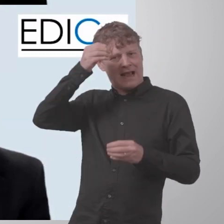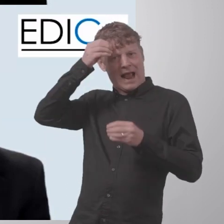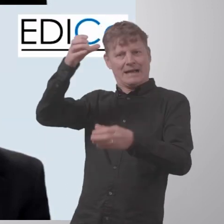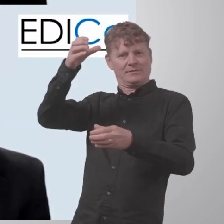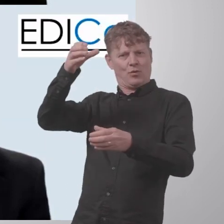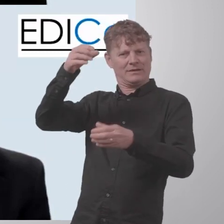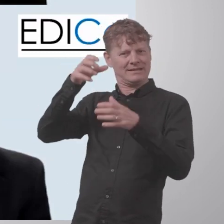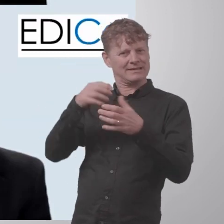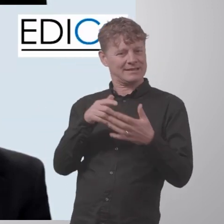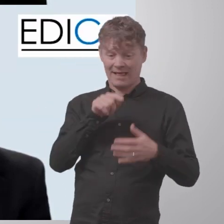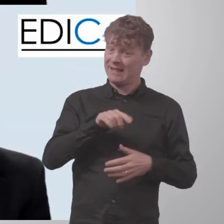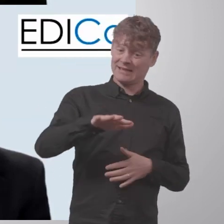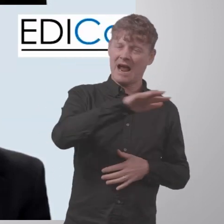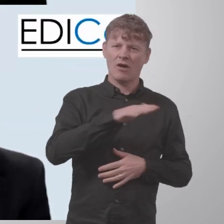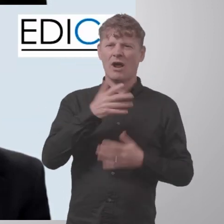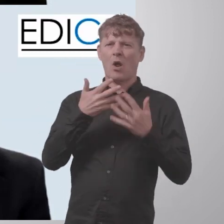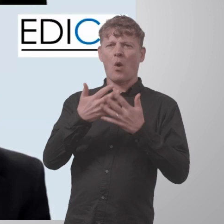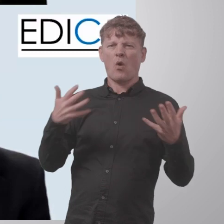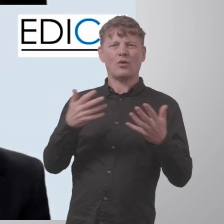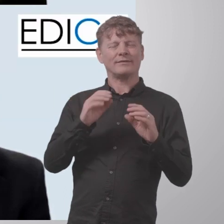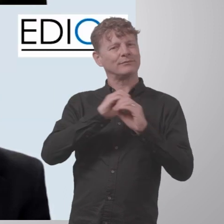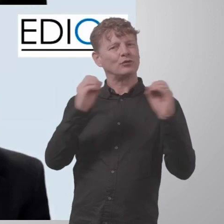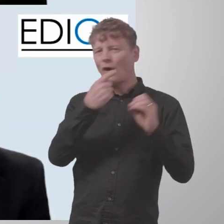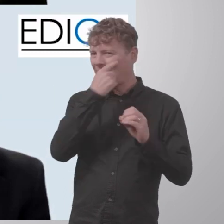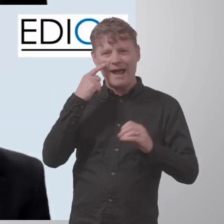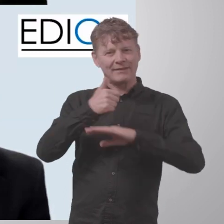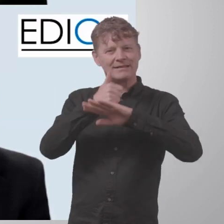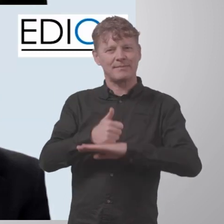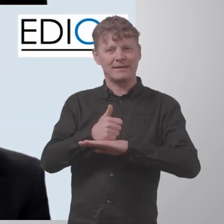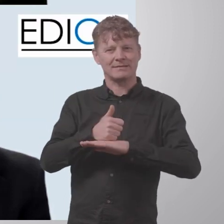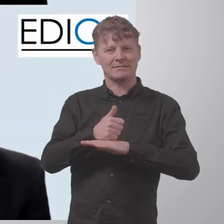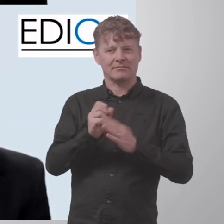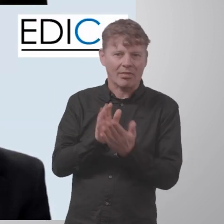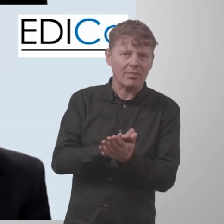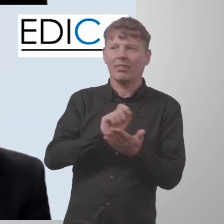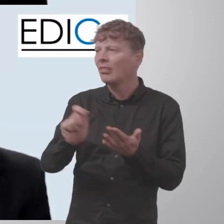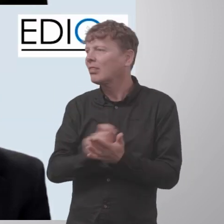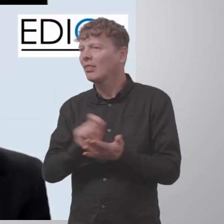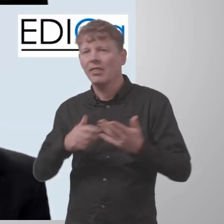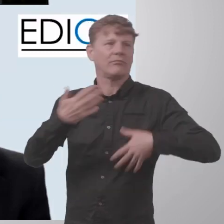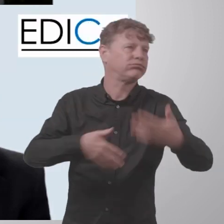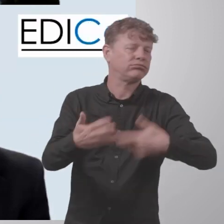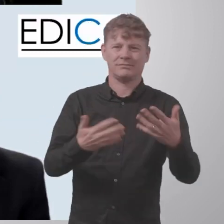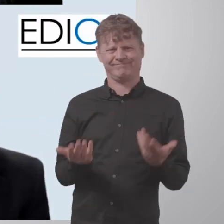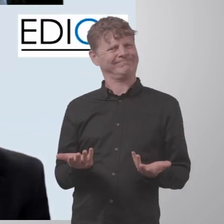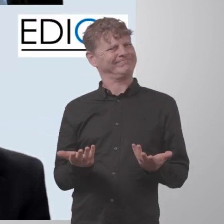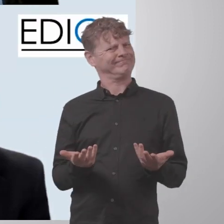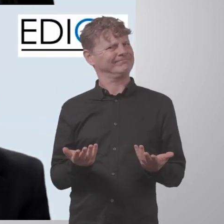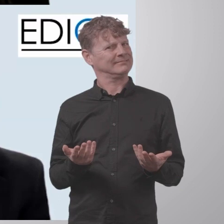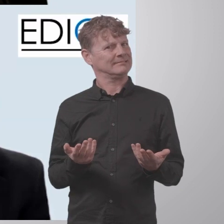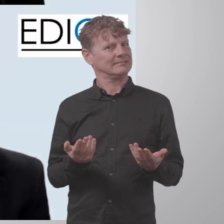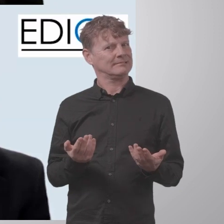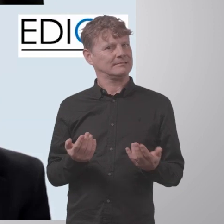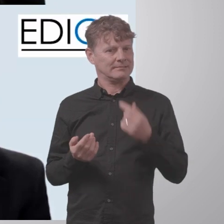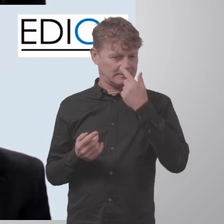of non-evidence-based practices to happen. There's a tendency for people to think, well, that affects me, so therefore I know